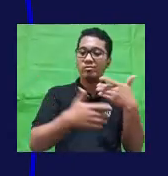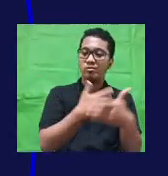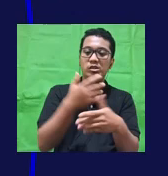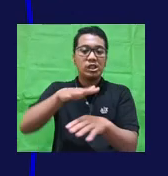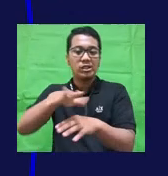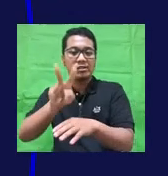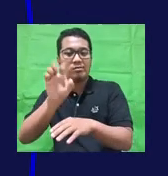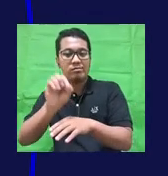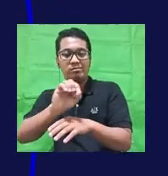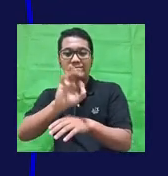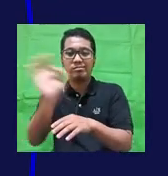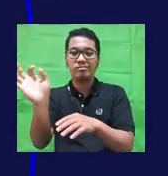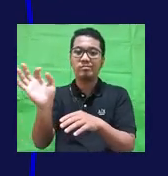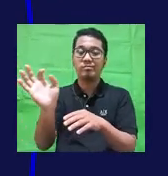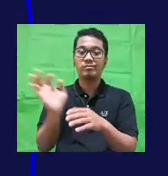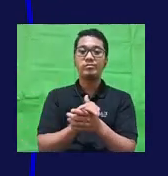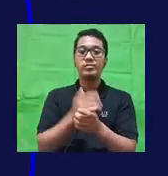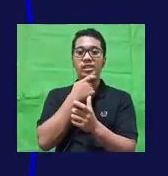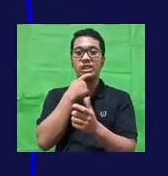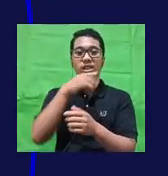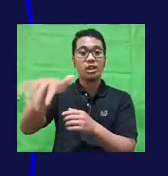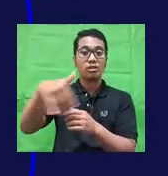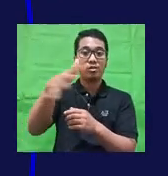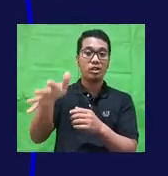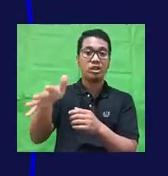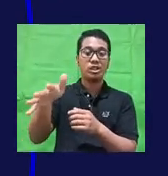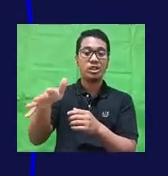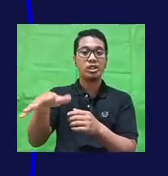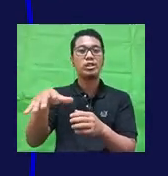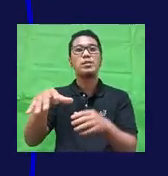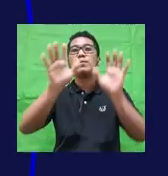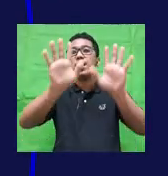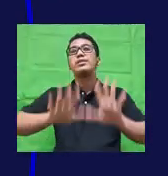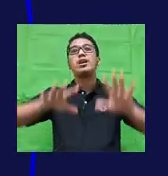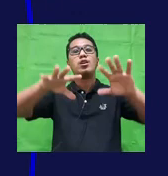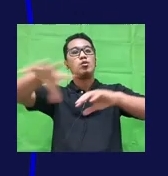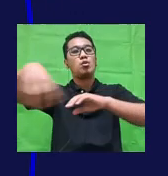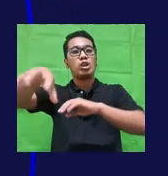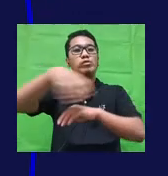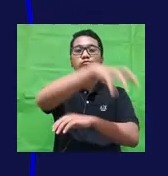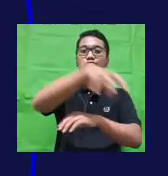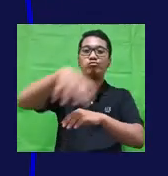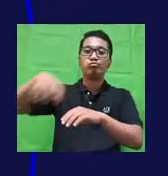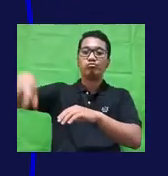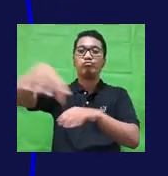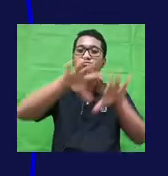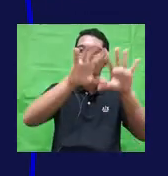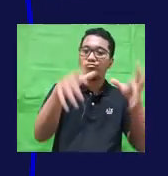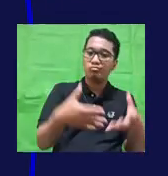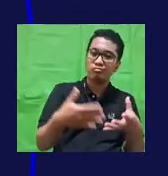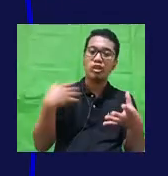and traveling in many locations in the world and also developing work.